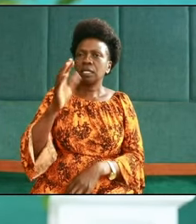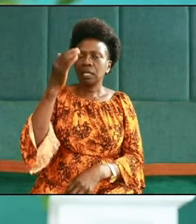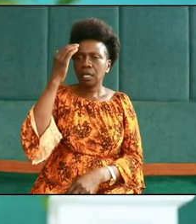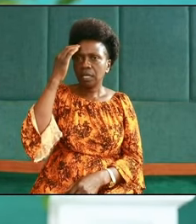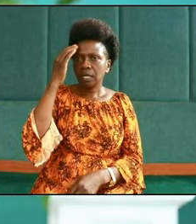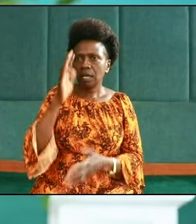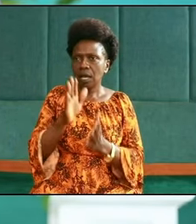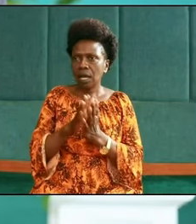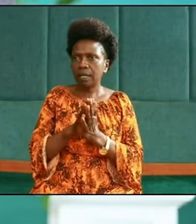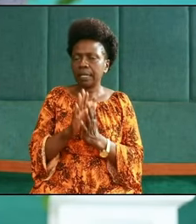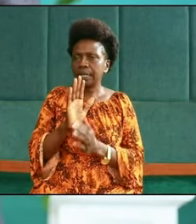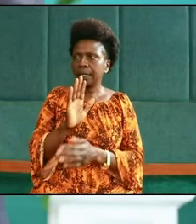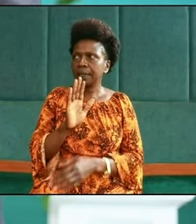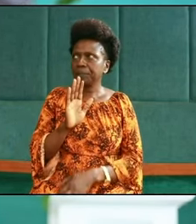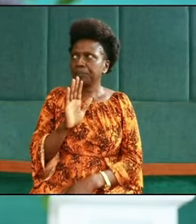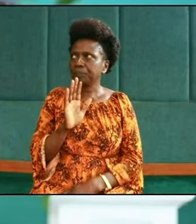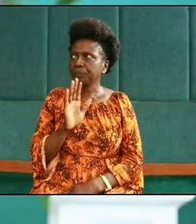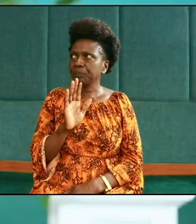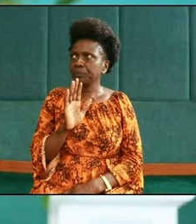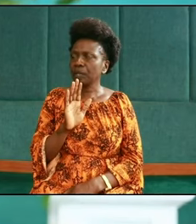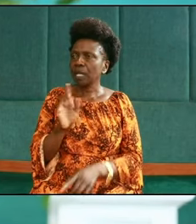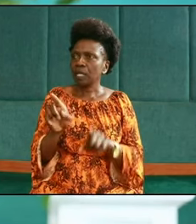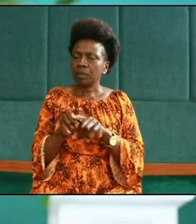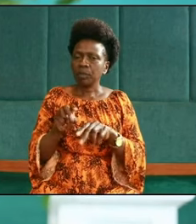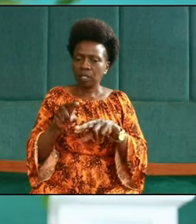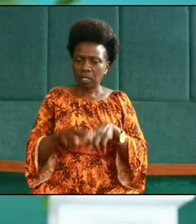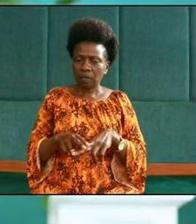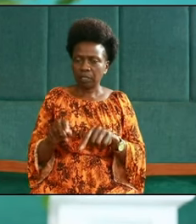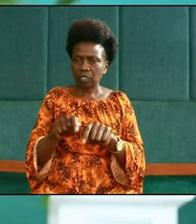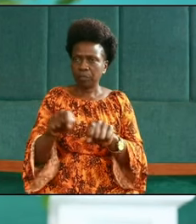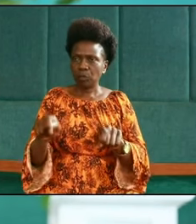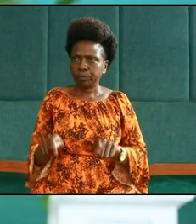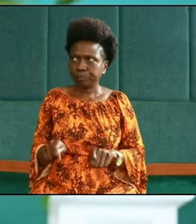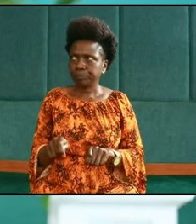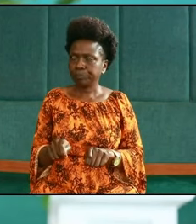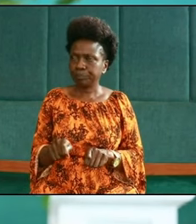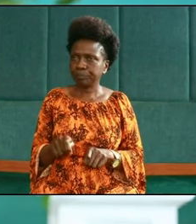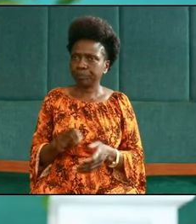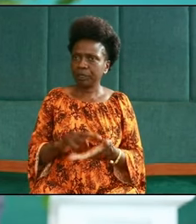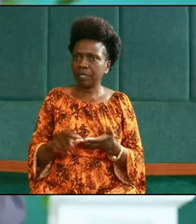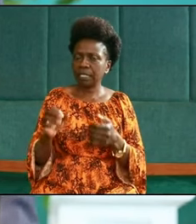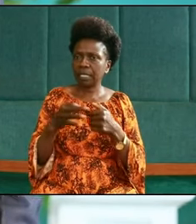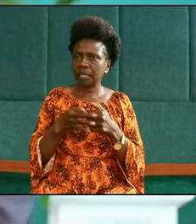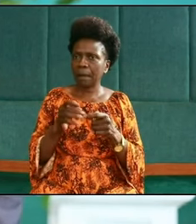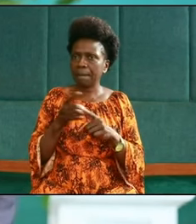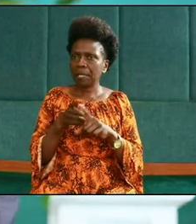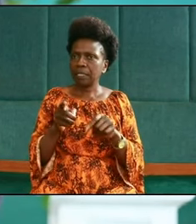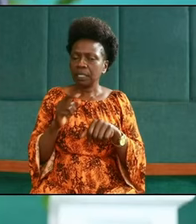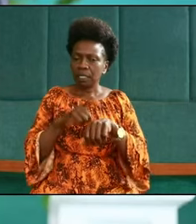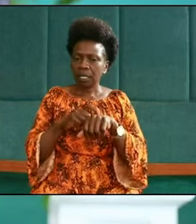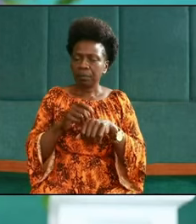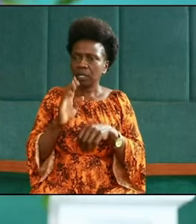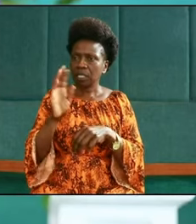and he sat at the table. Verse 8. But when